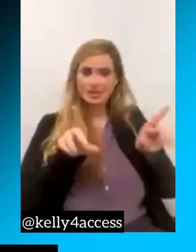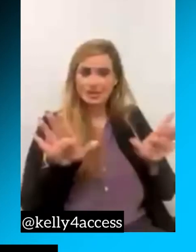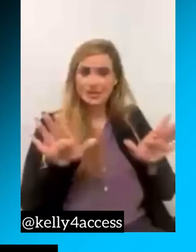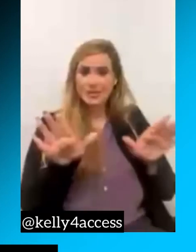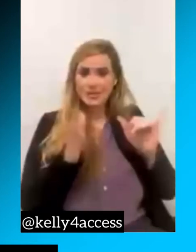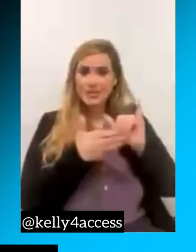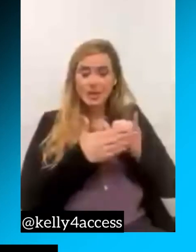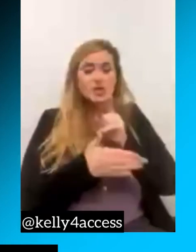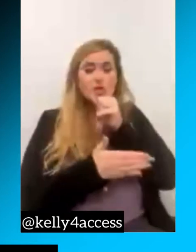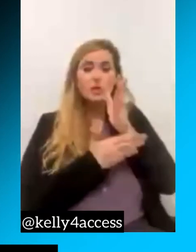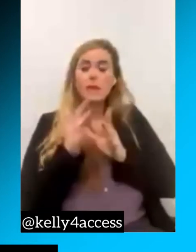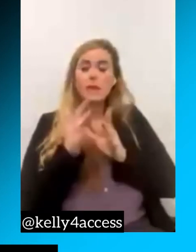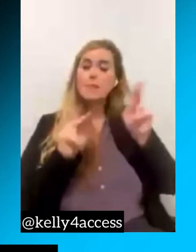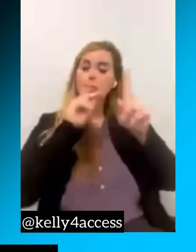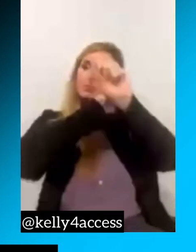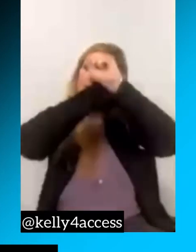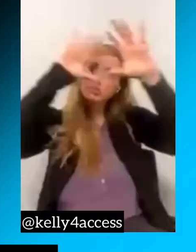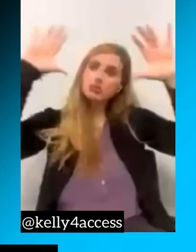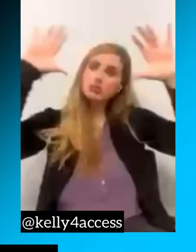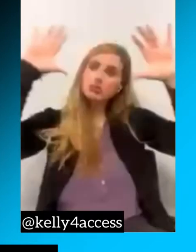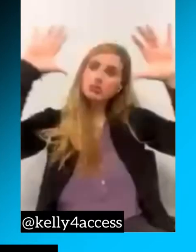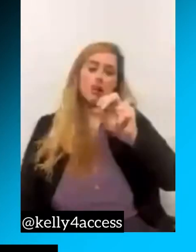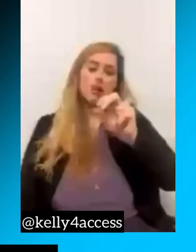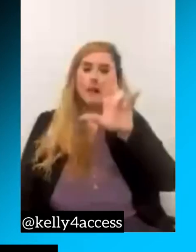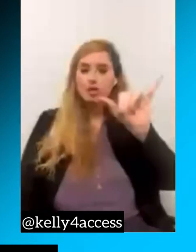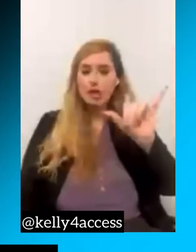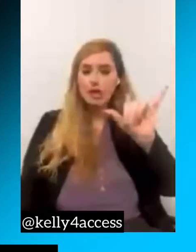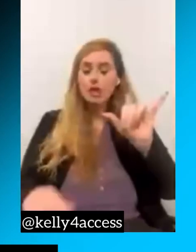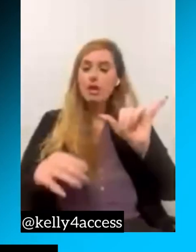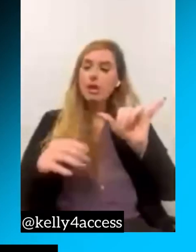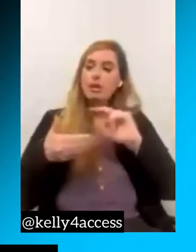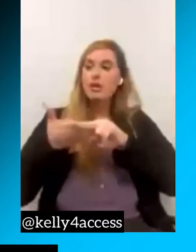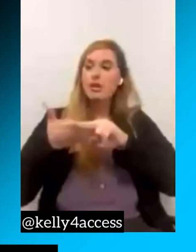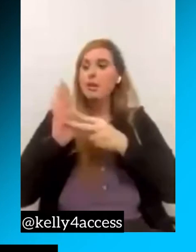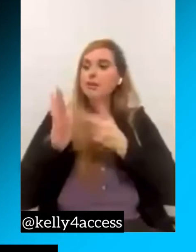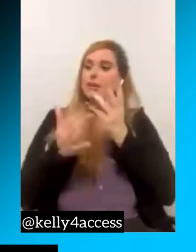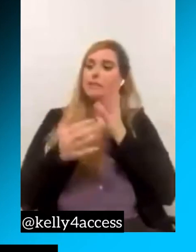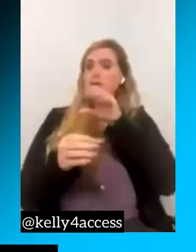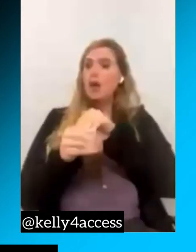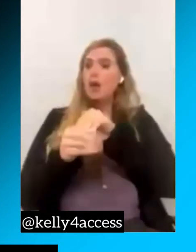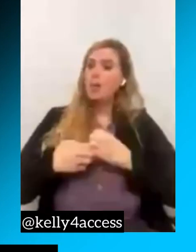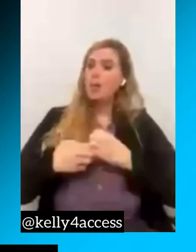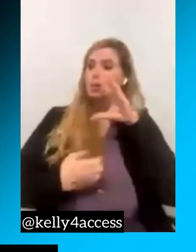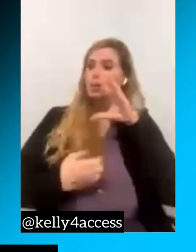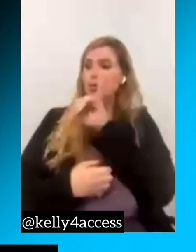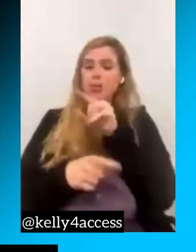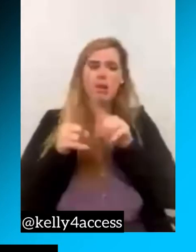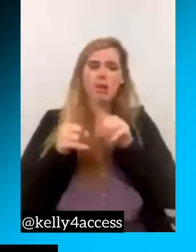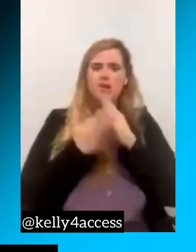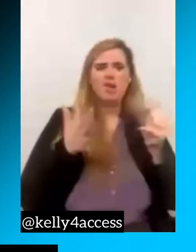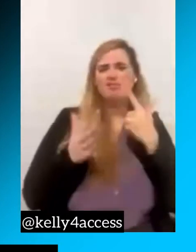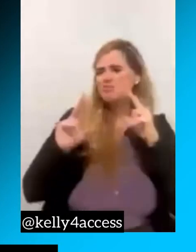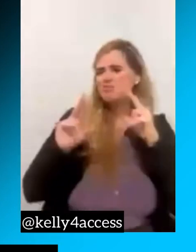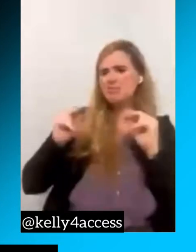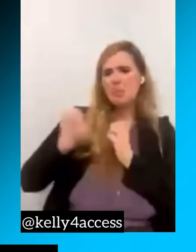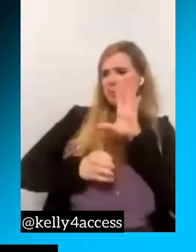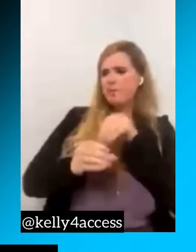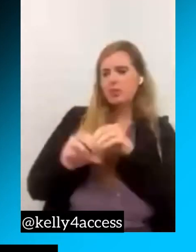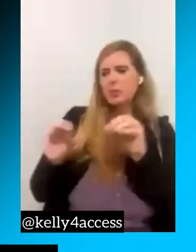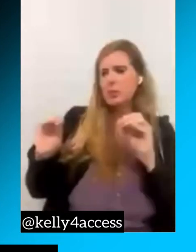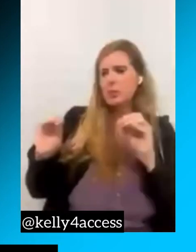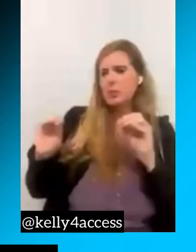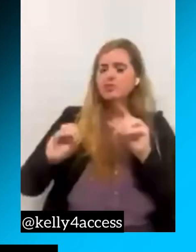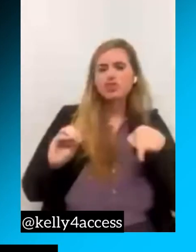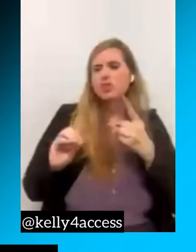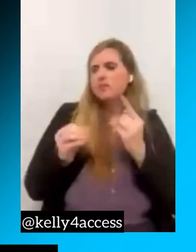may see it as polyamory while others don't. So we really do need to go with what they add. So I know